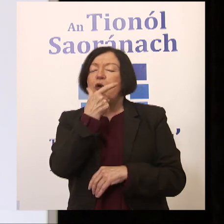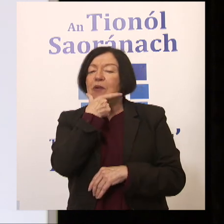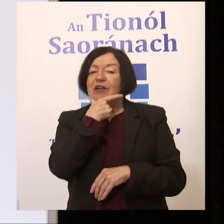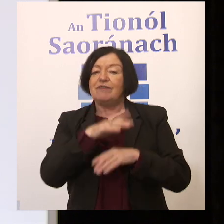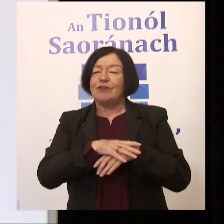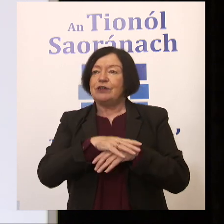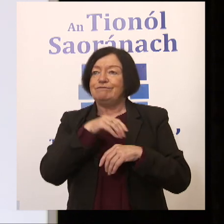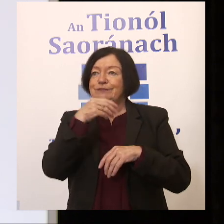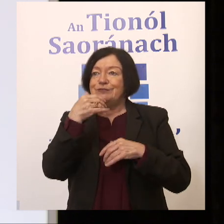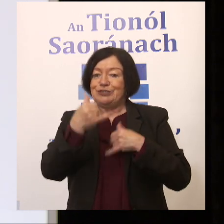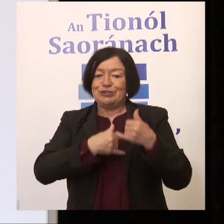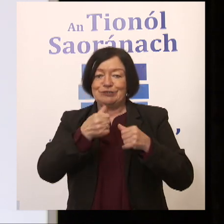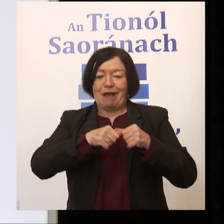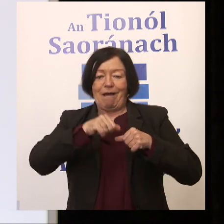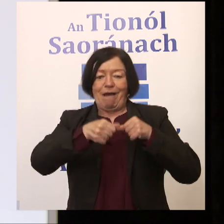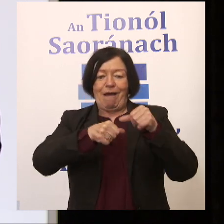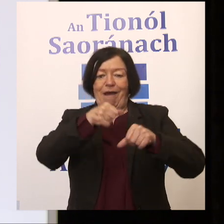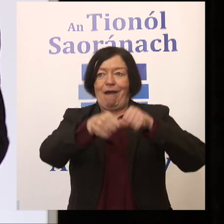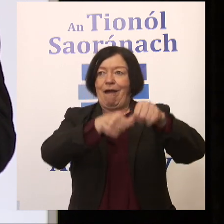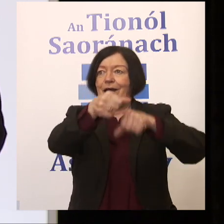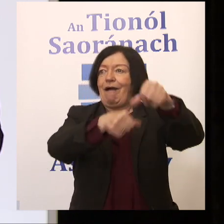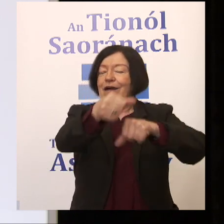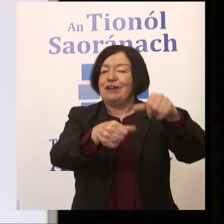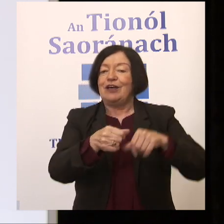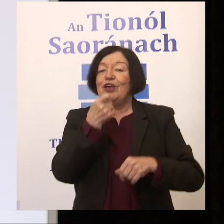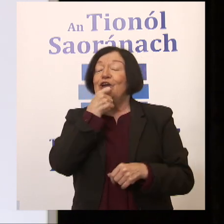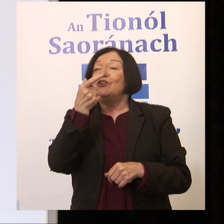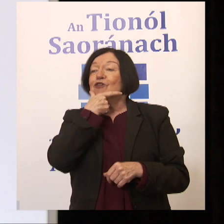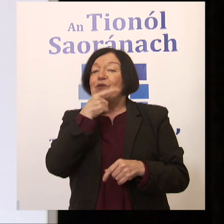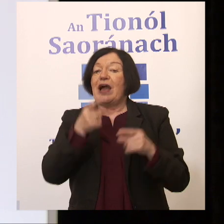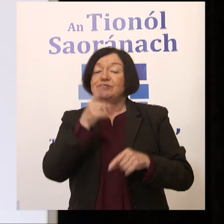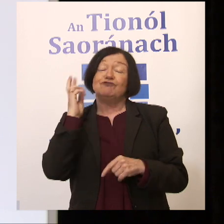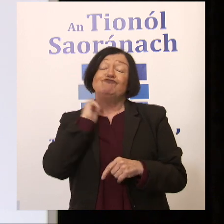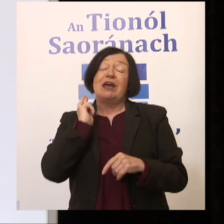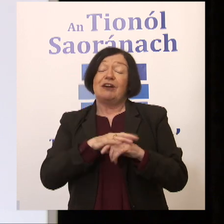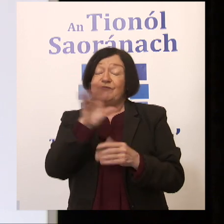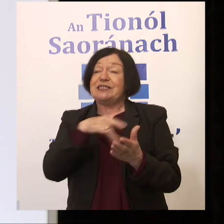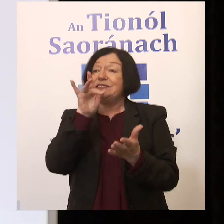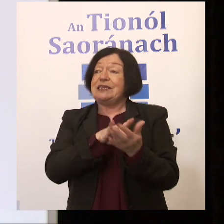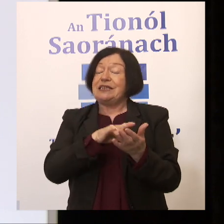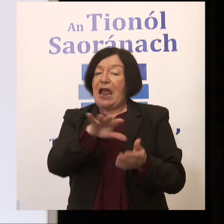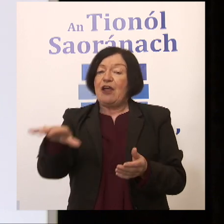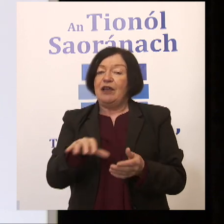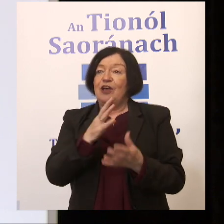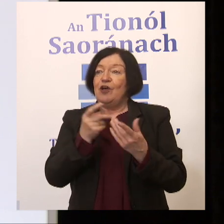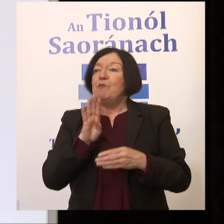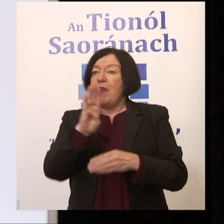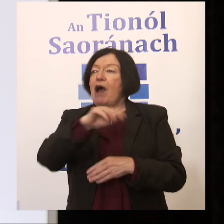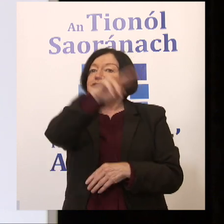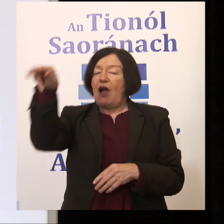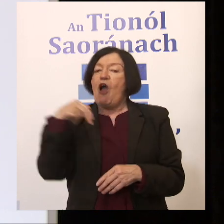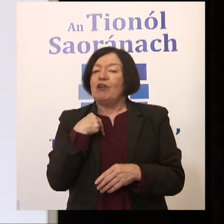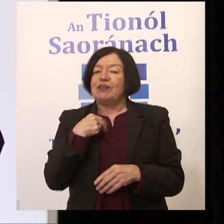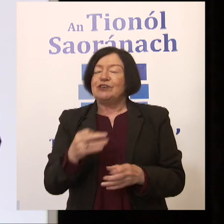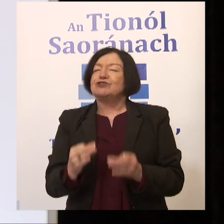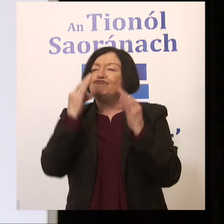for generations to come, because ultimately, you know, Dublin as residents of the city and county, it's something that belongs to all of us, and I